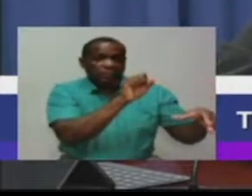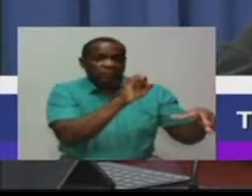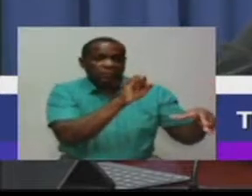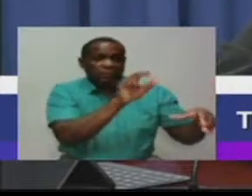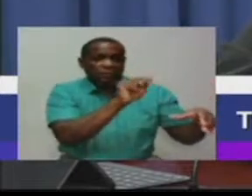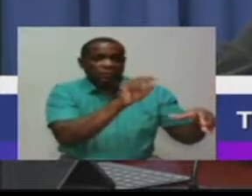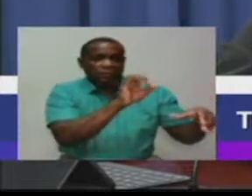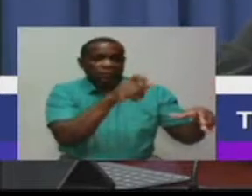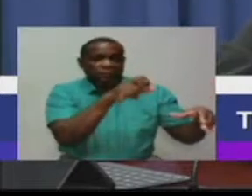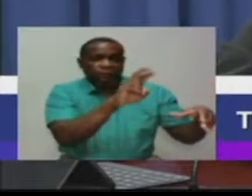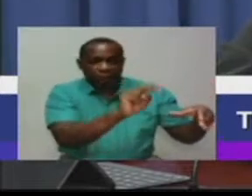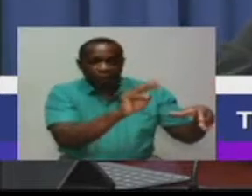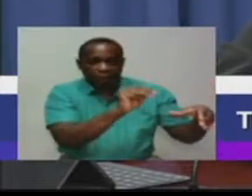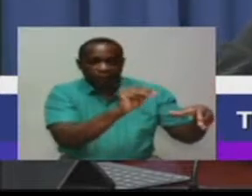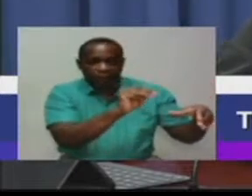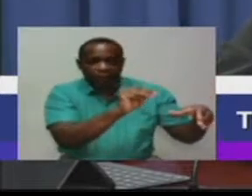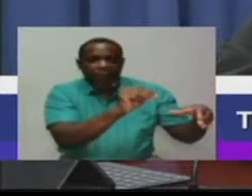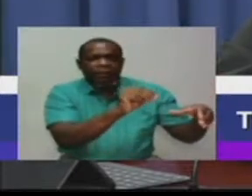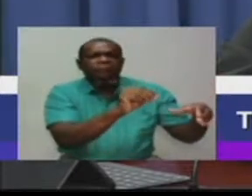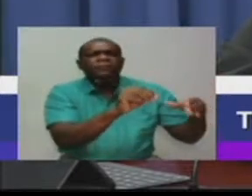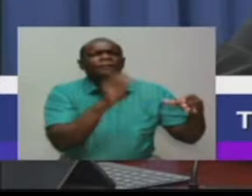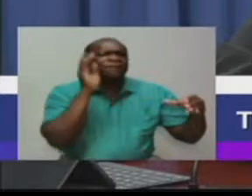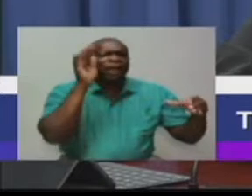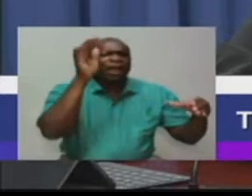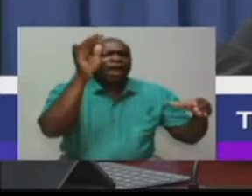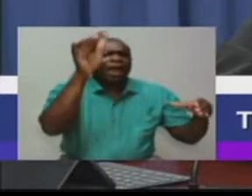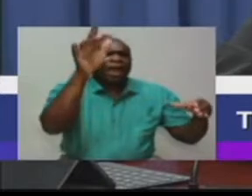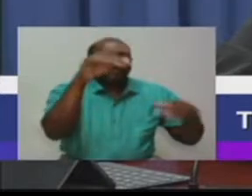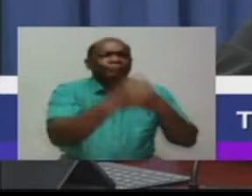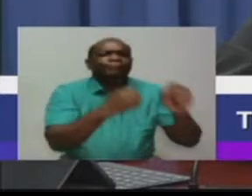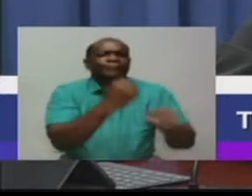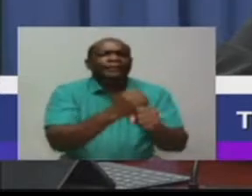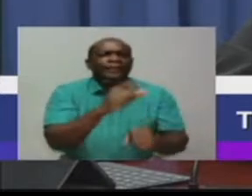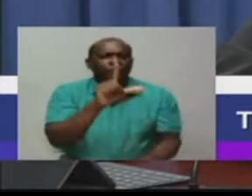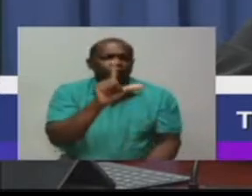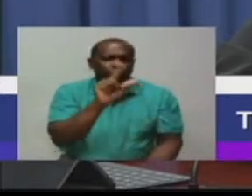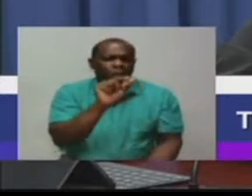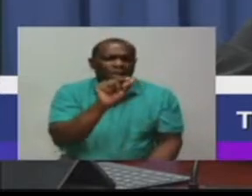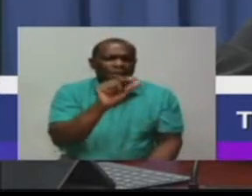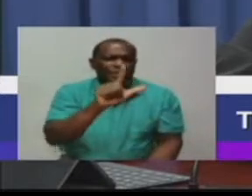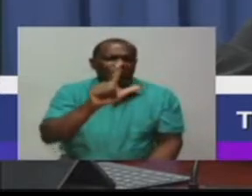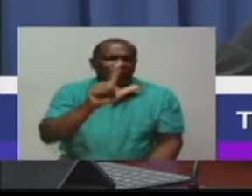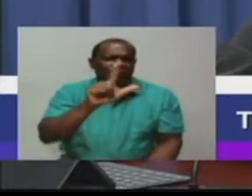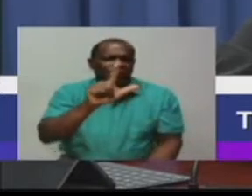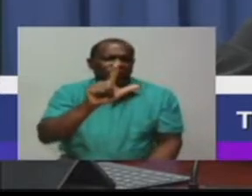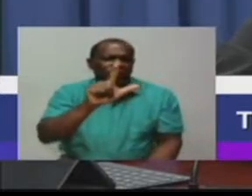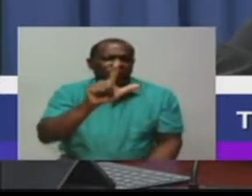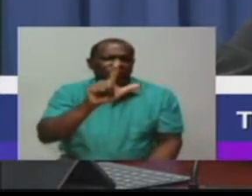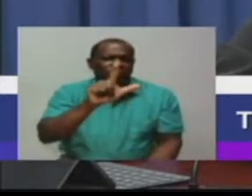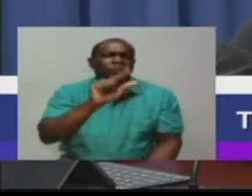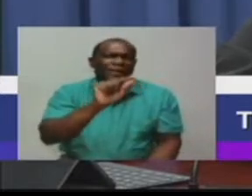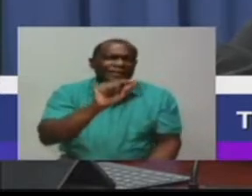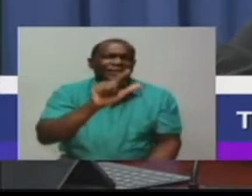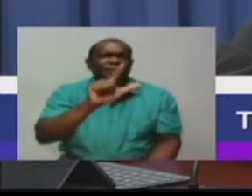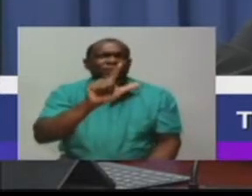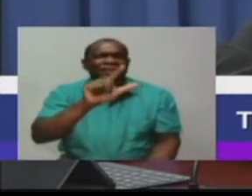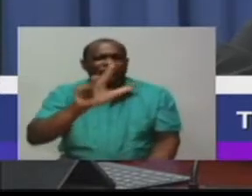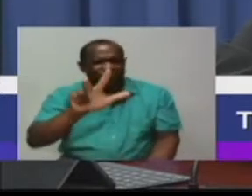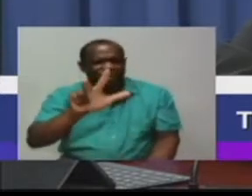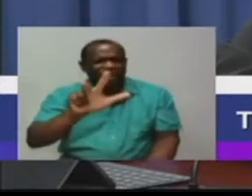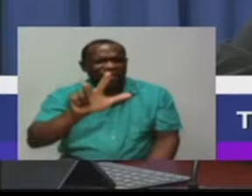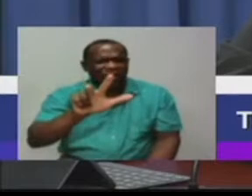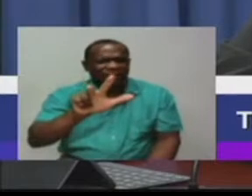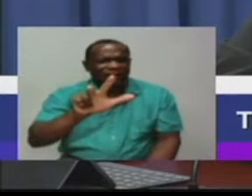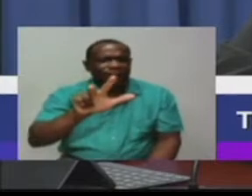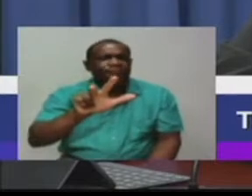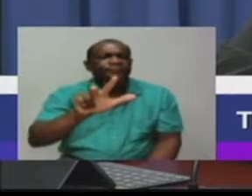concerned, we're in a good place. However, a vaccine is only useful if it's in your arm, not on a shelf, in